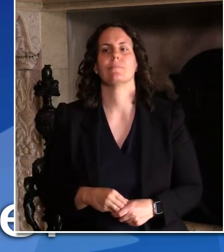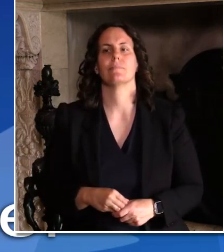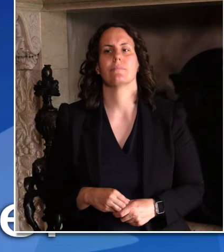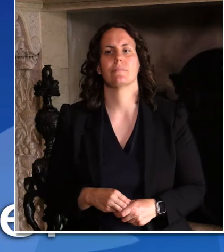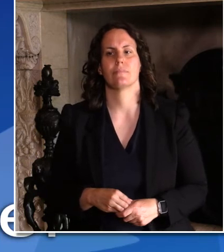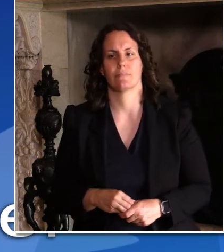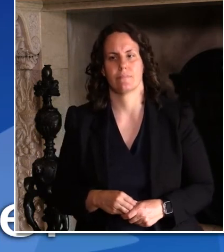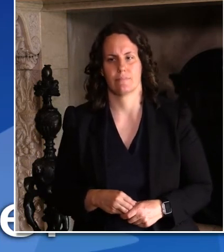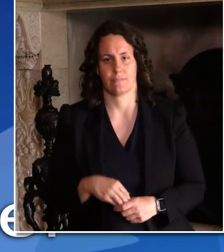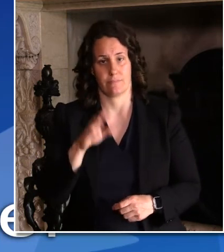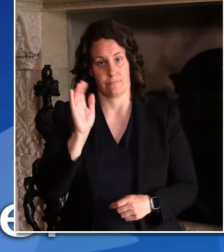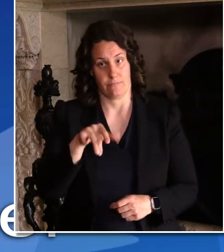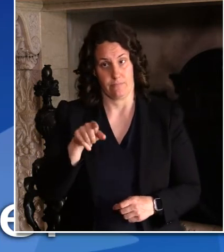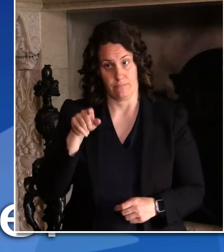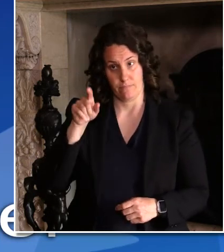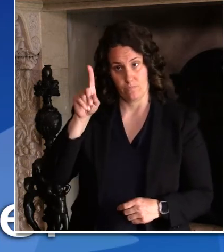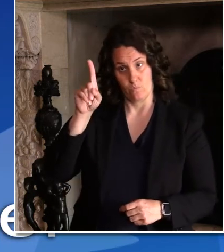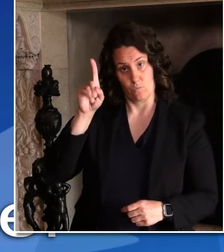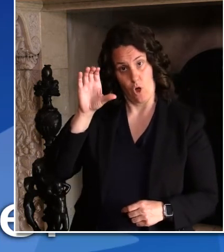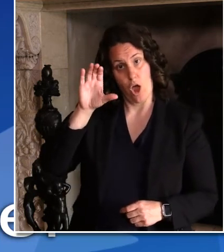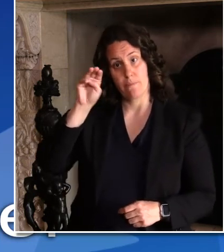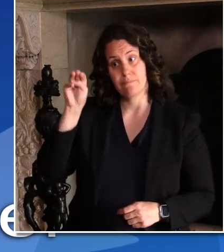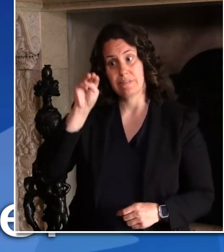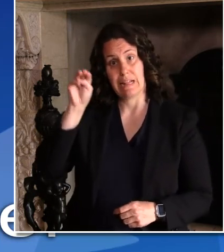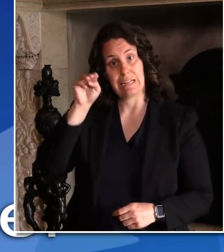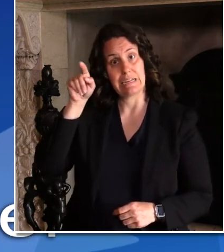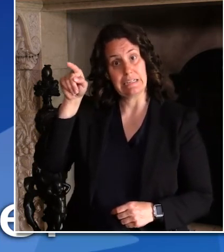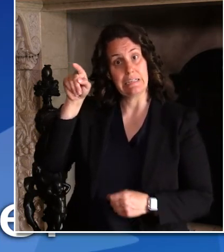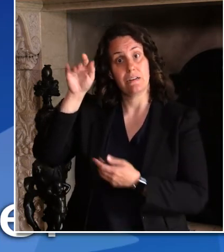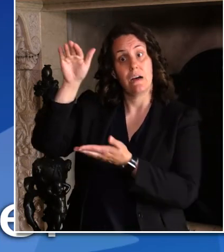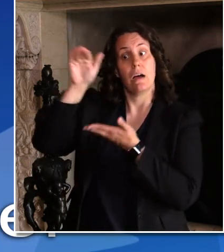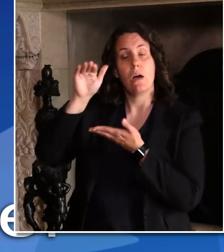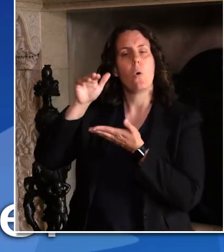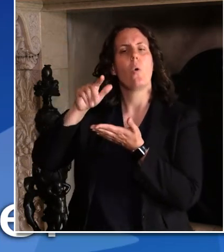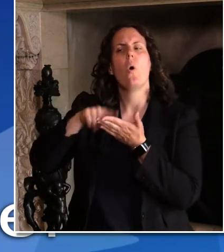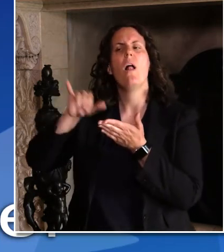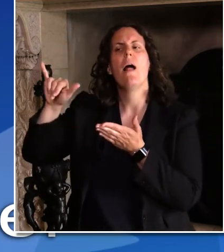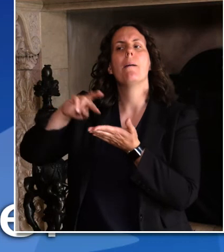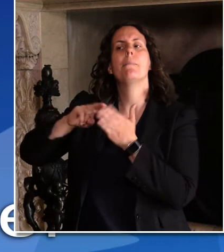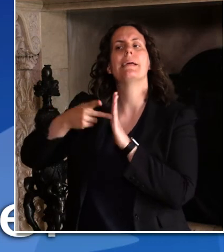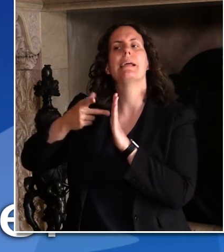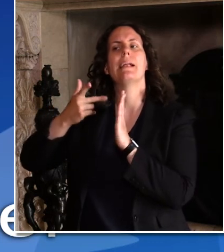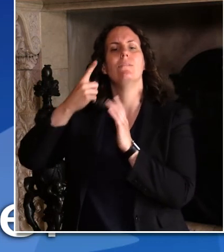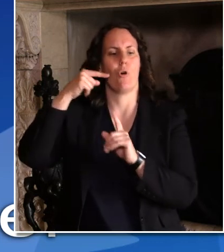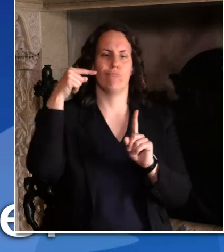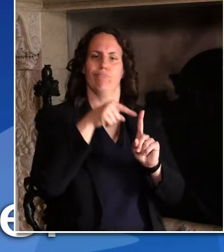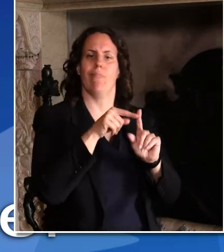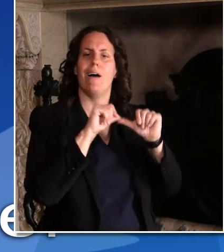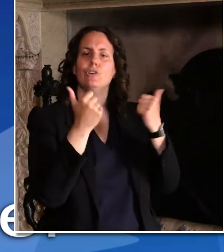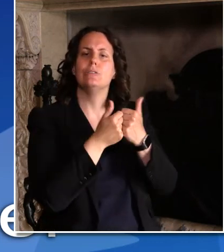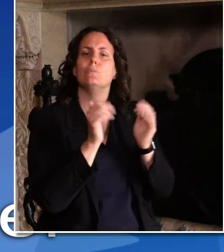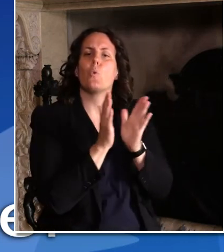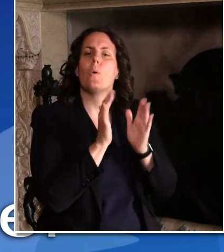do these investigations into cases look like from the facility side rather than the state side?